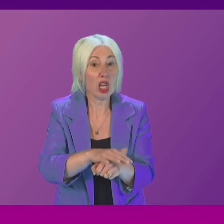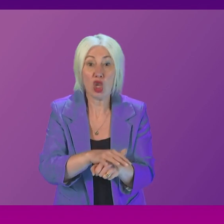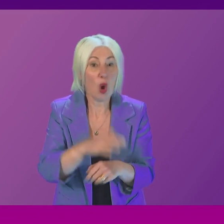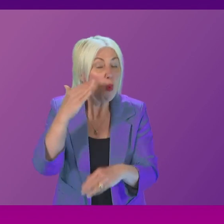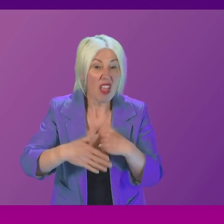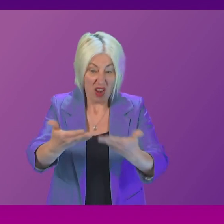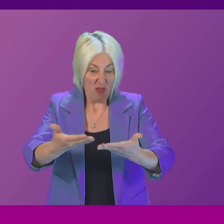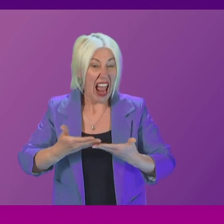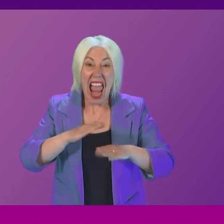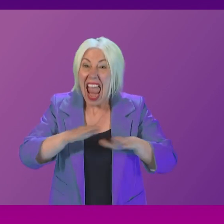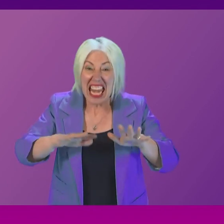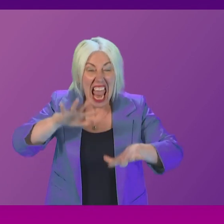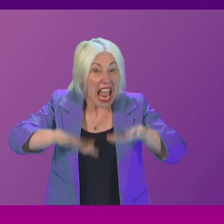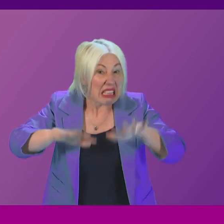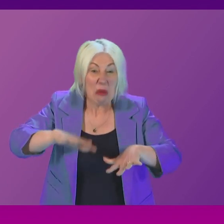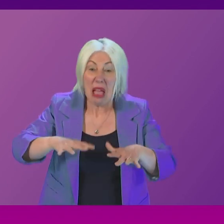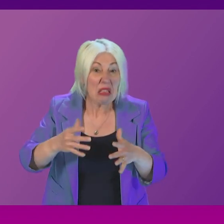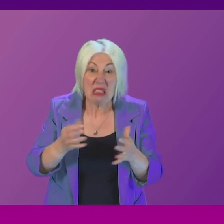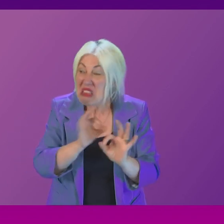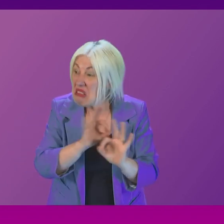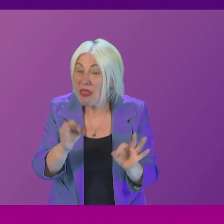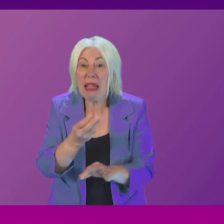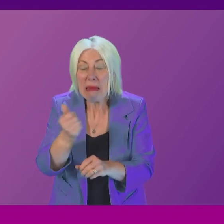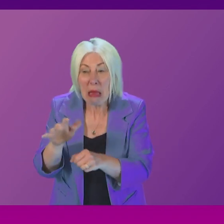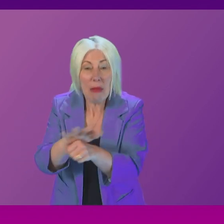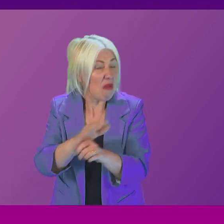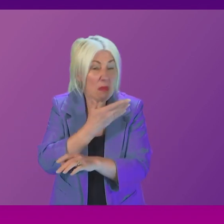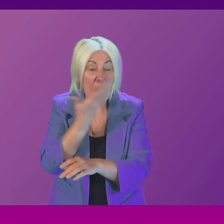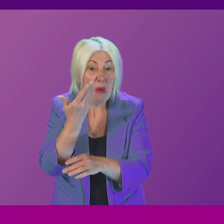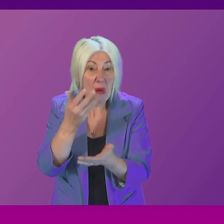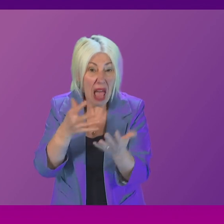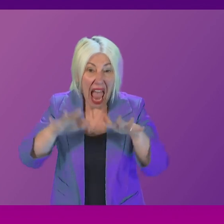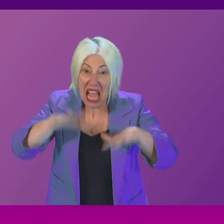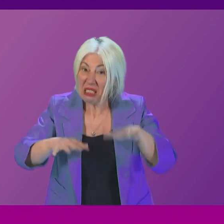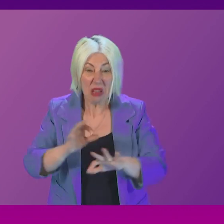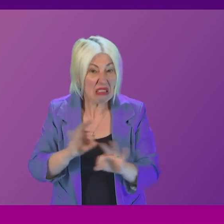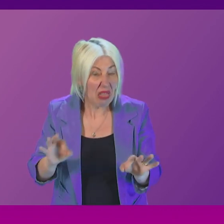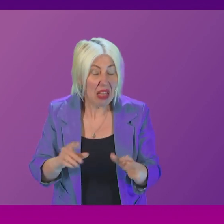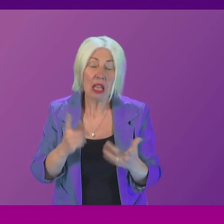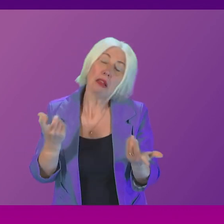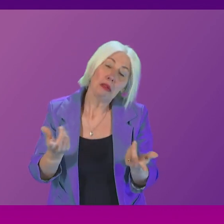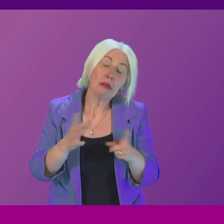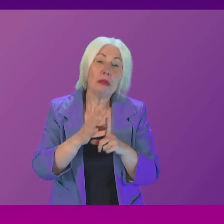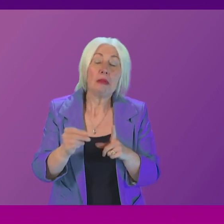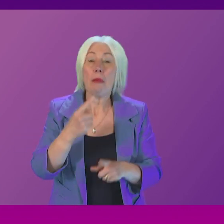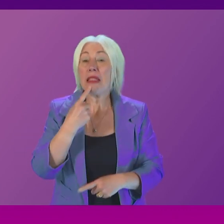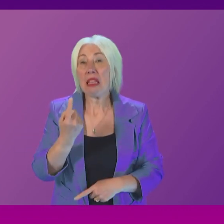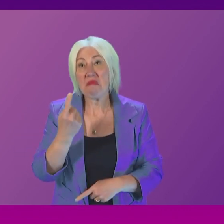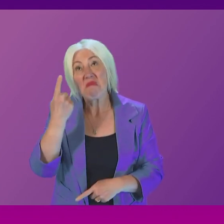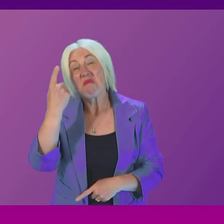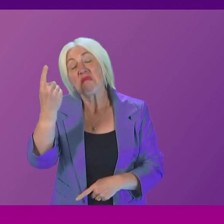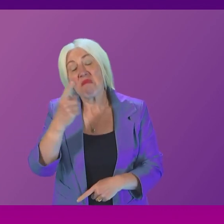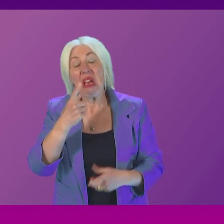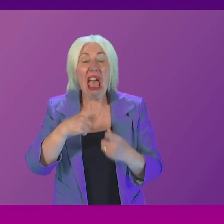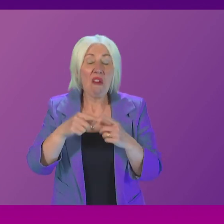had any estimates in some specific areas. And, you know, for example, there's been the suggestion that, well, if